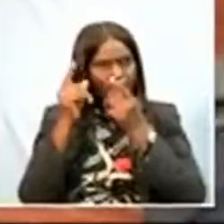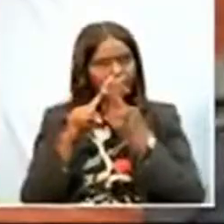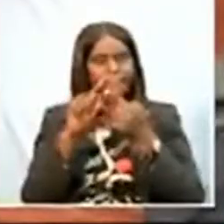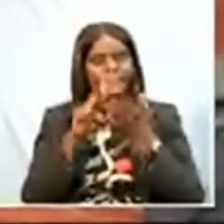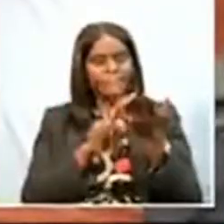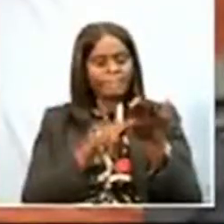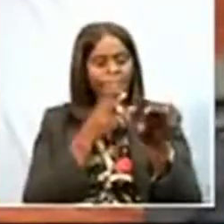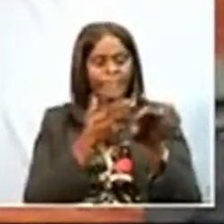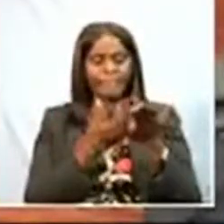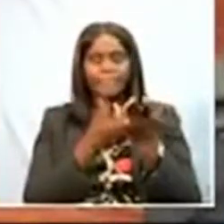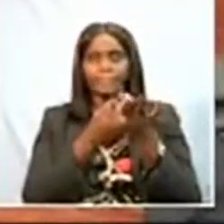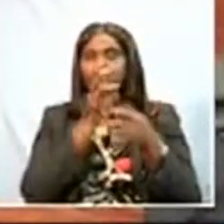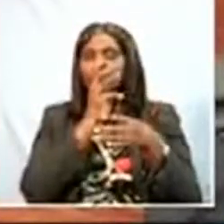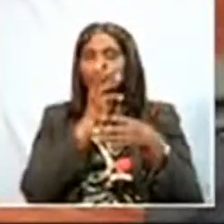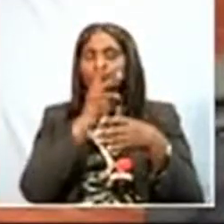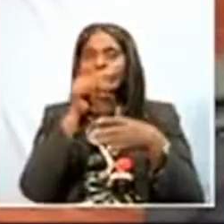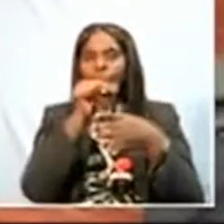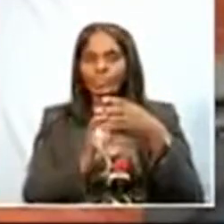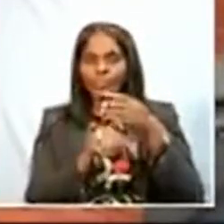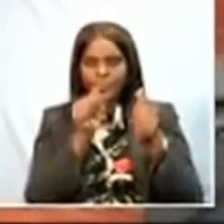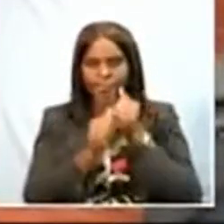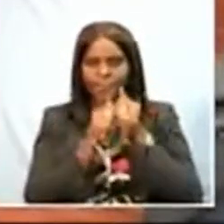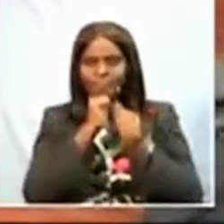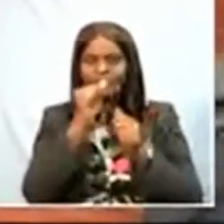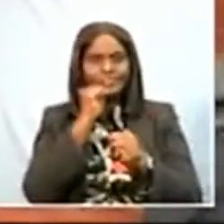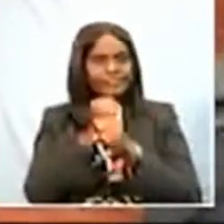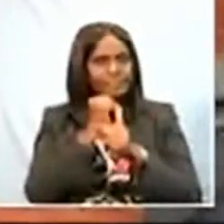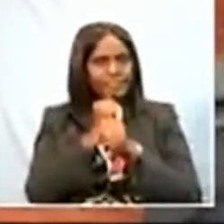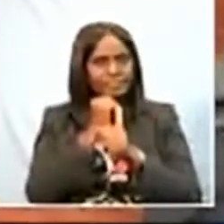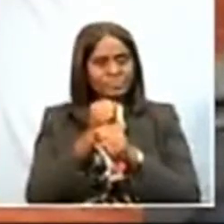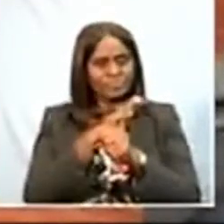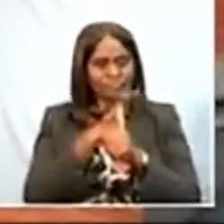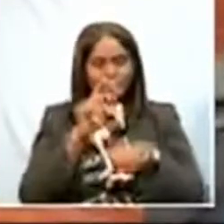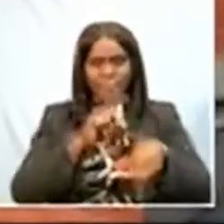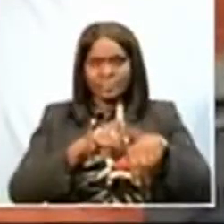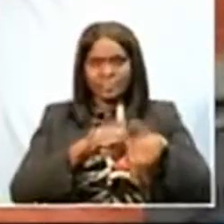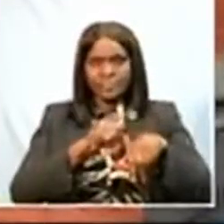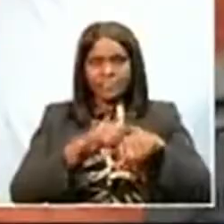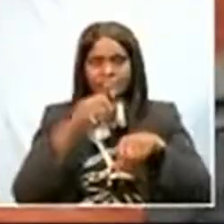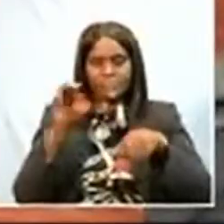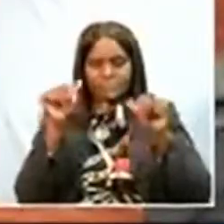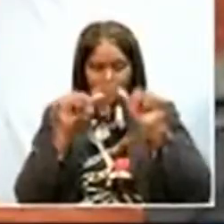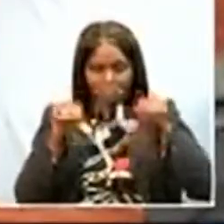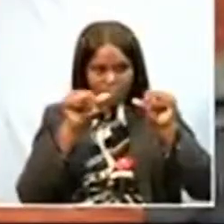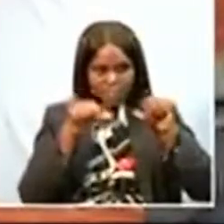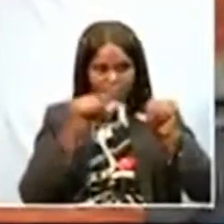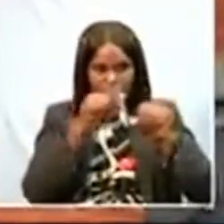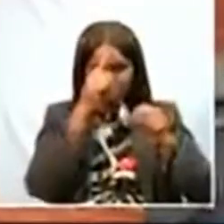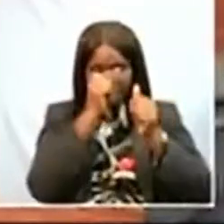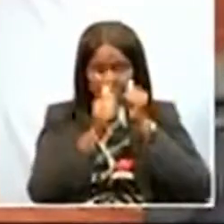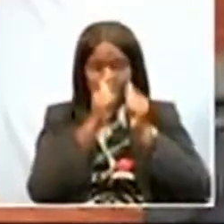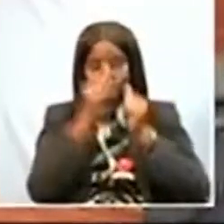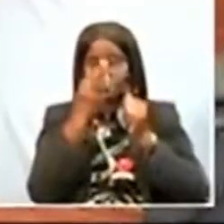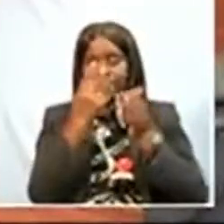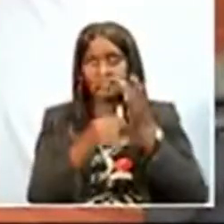that the borehole, which was not functioning at the time of audit, was due to the